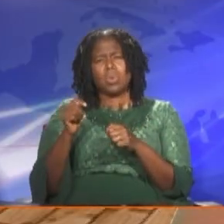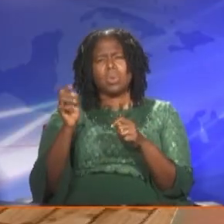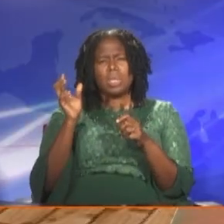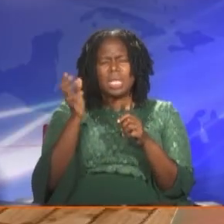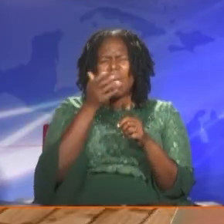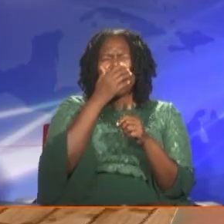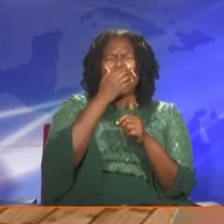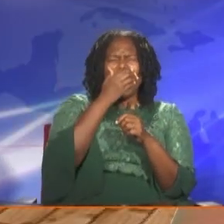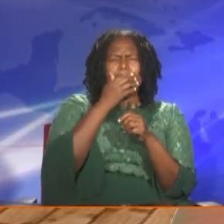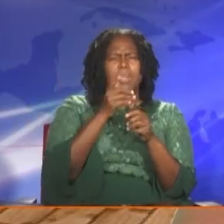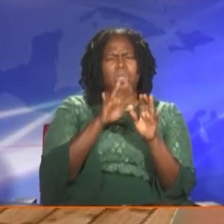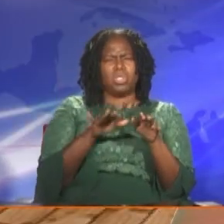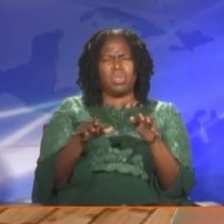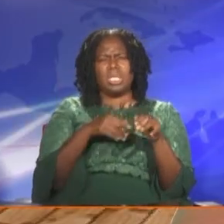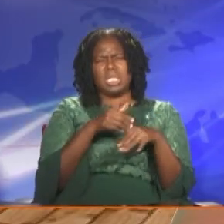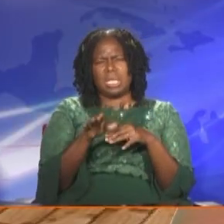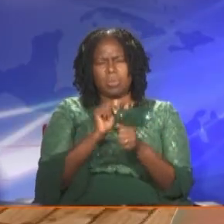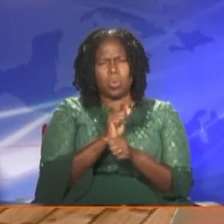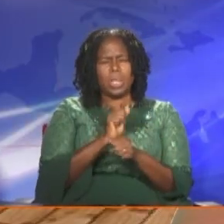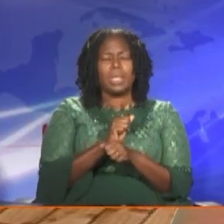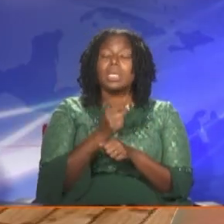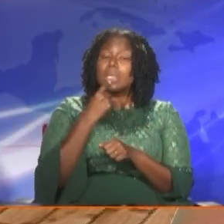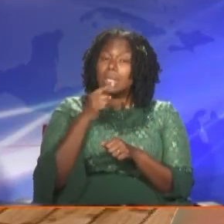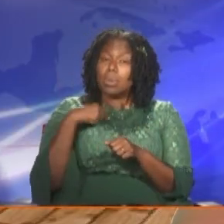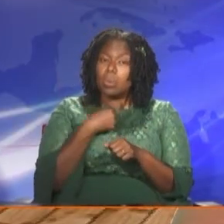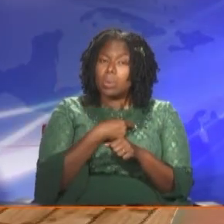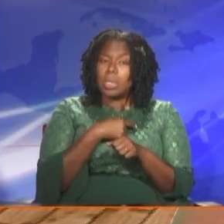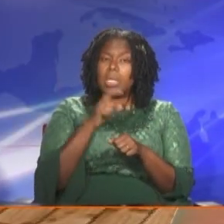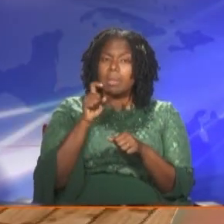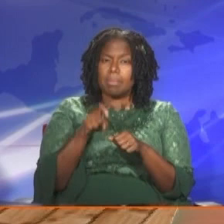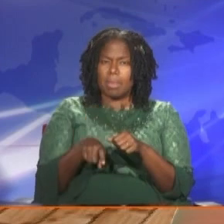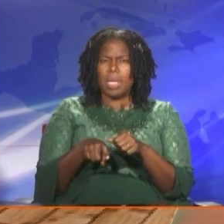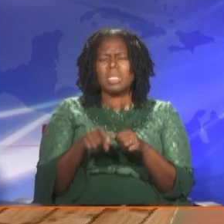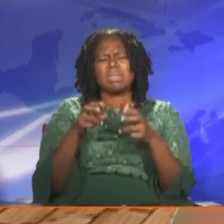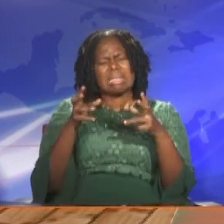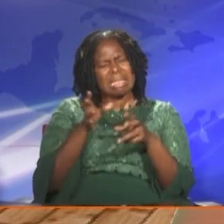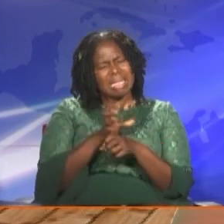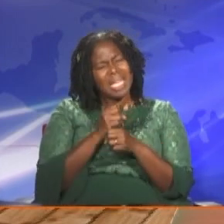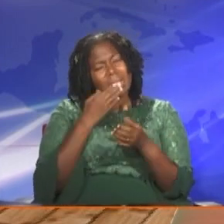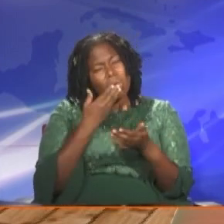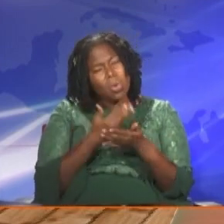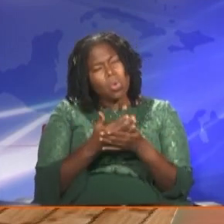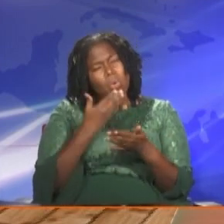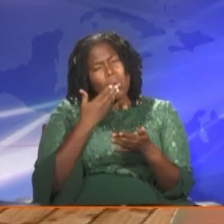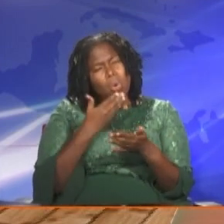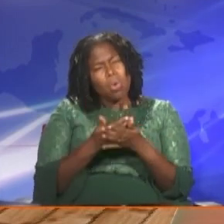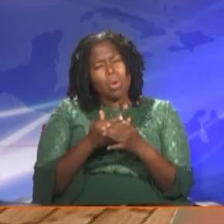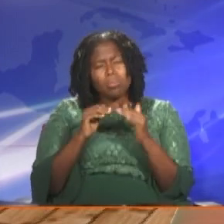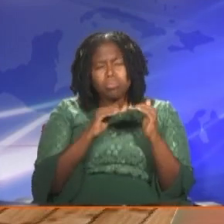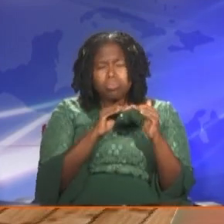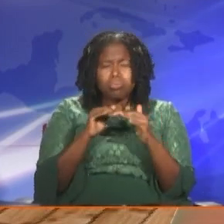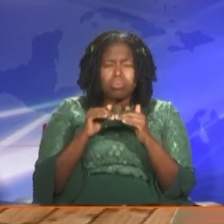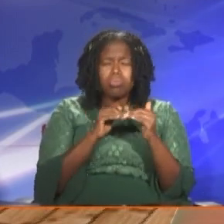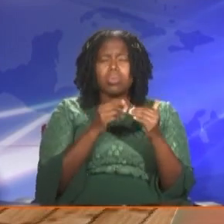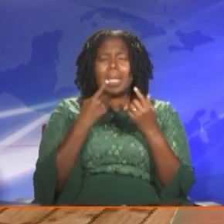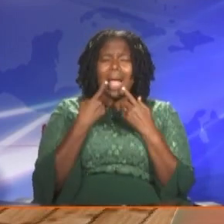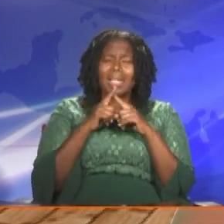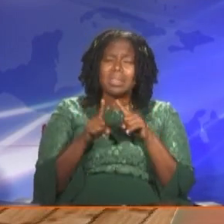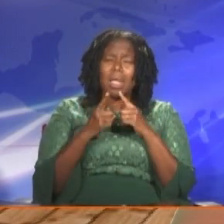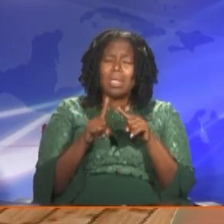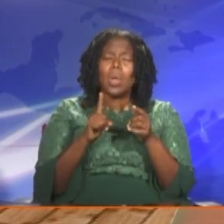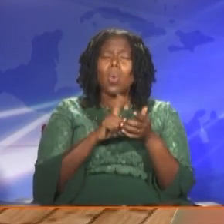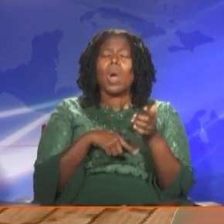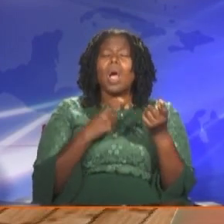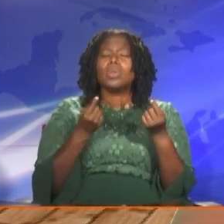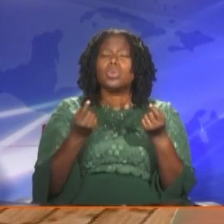have to make that distinction between equal access and equitable access. So we in Trinidad and Tobago, we have